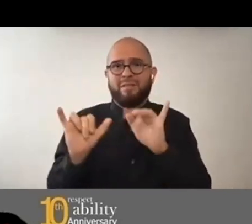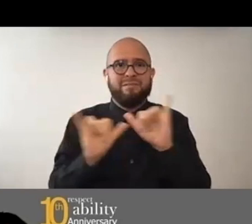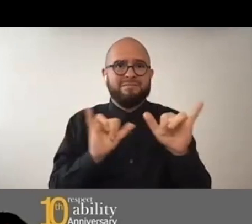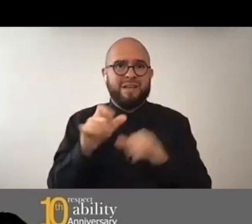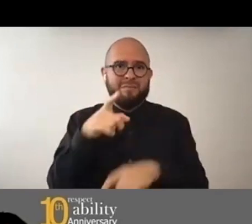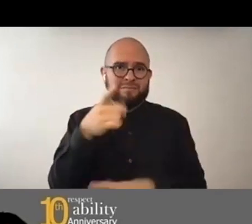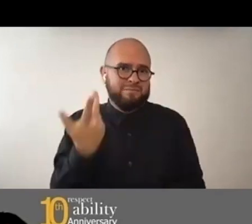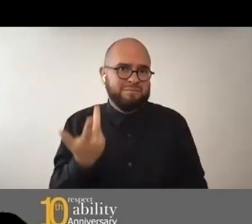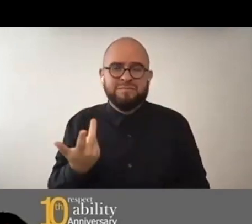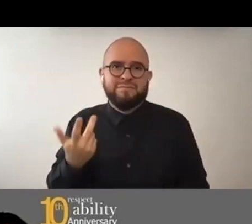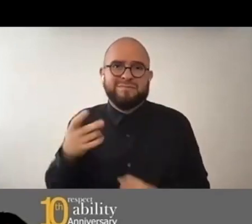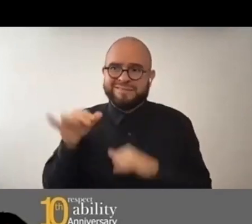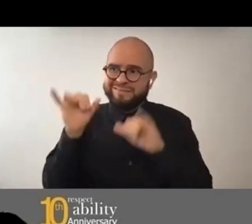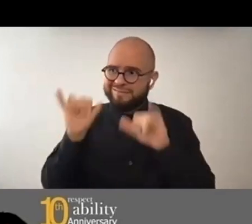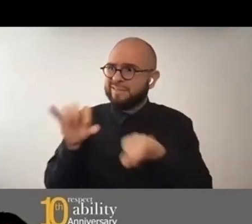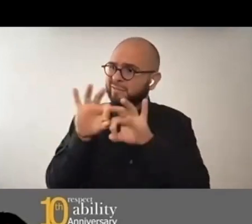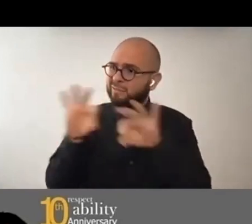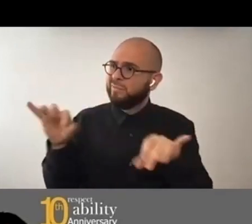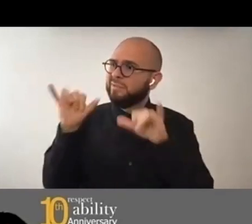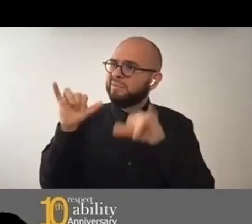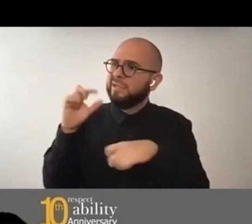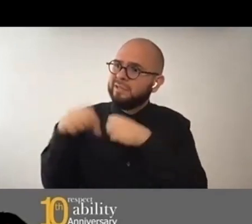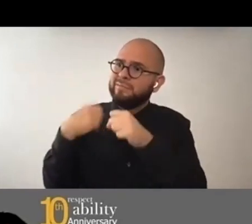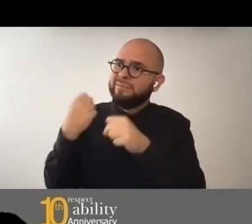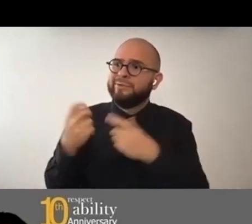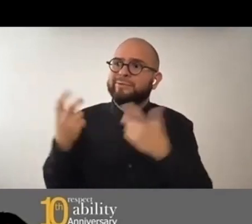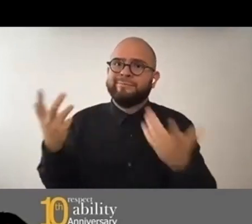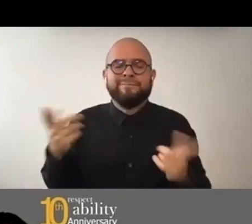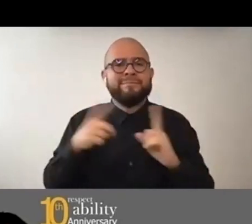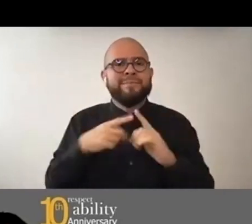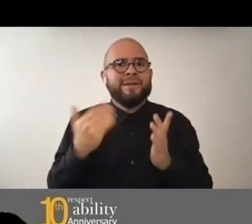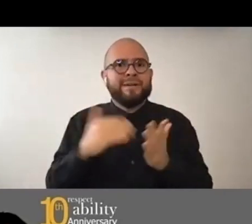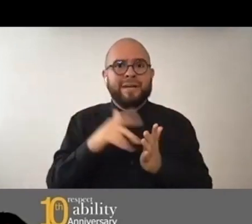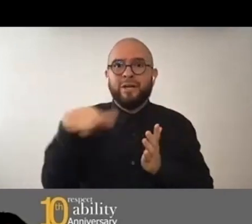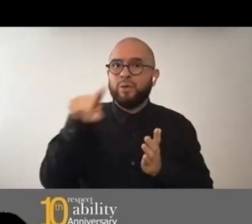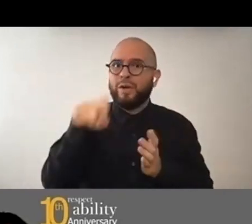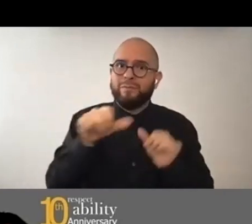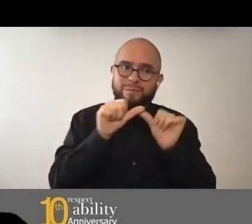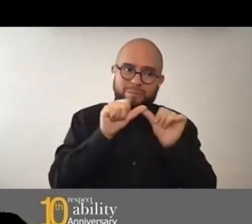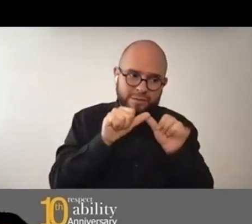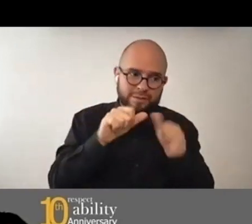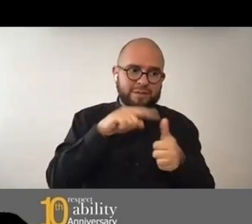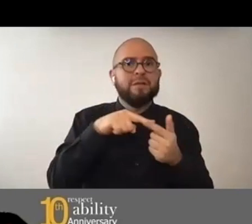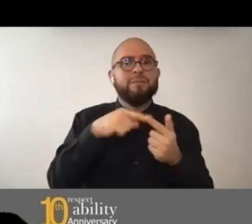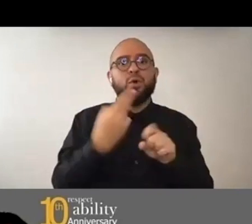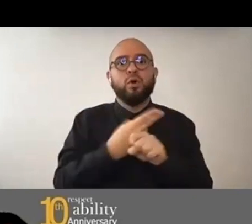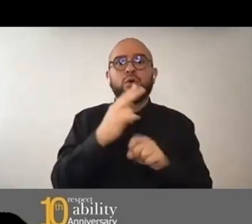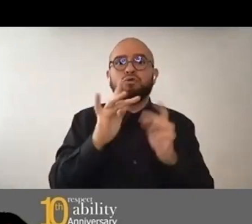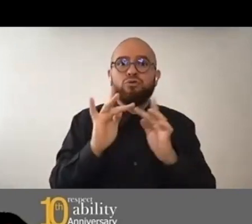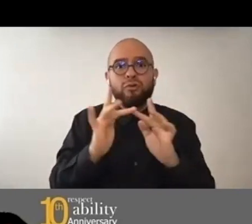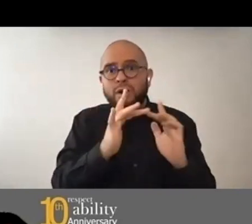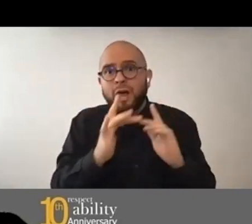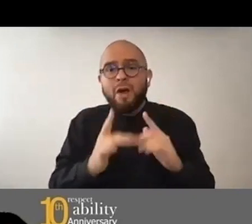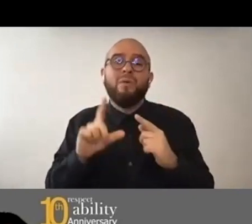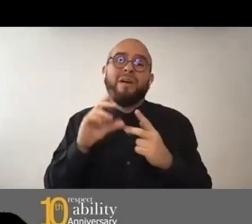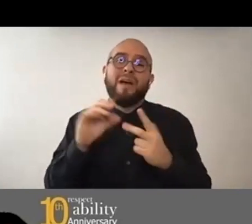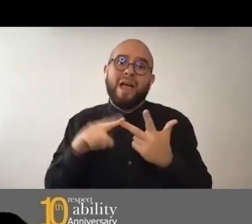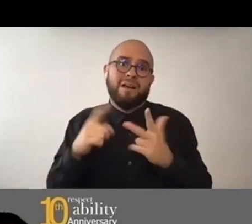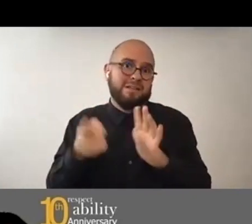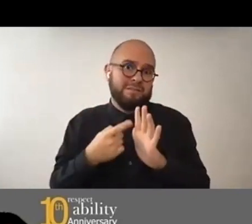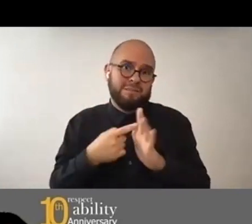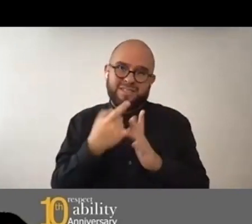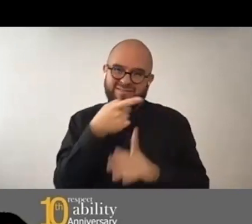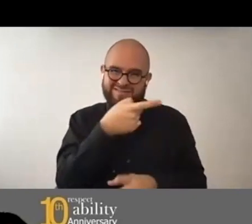to be persistent. You do have to use your networks, and maybe sometimes you take a different step and a different path than you